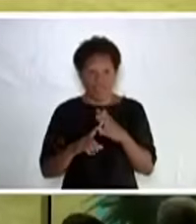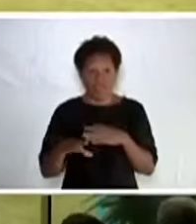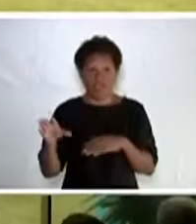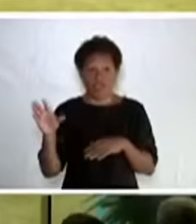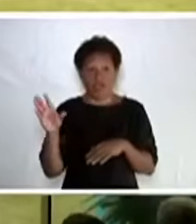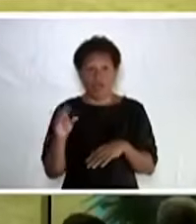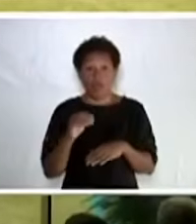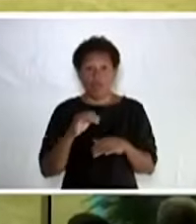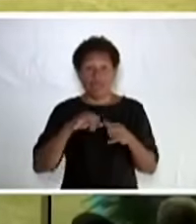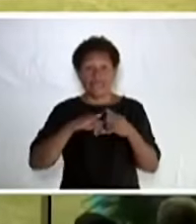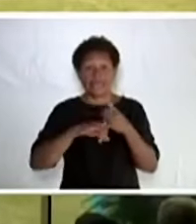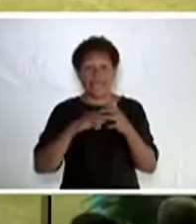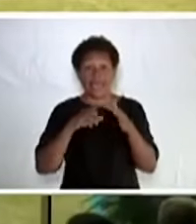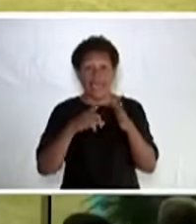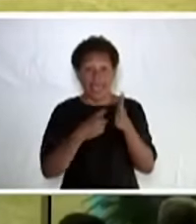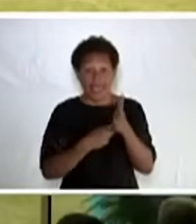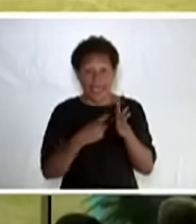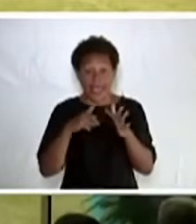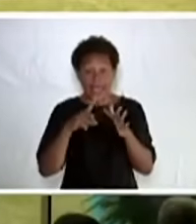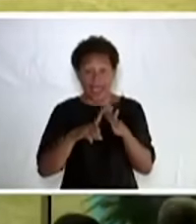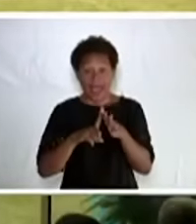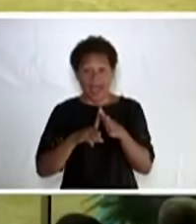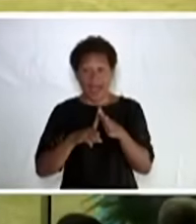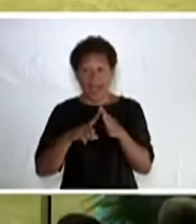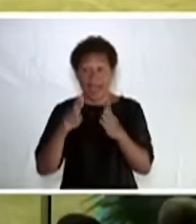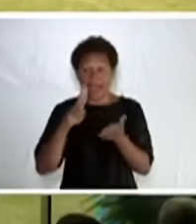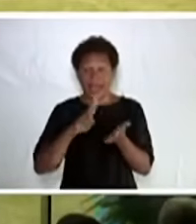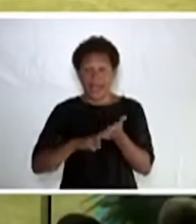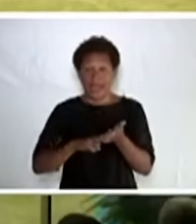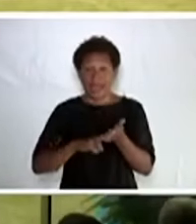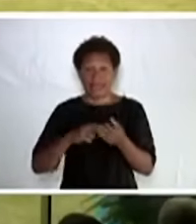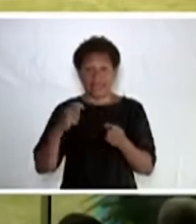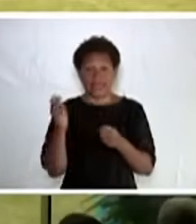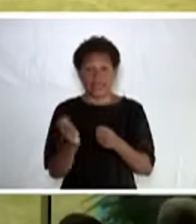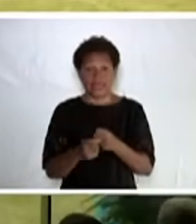Wainimaro in Itasiri.